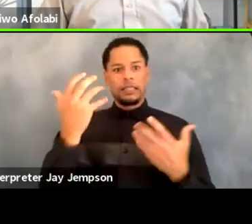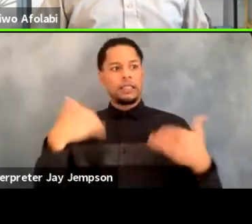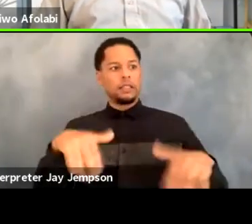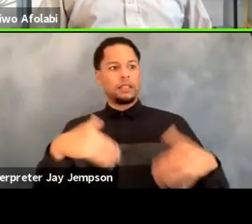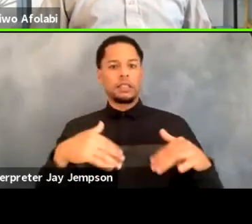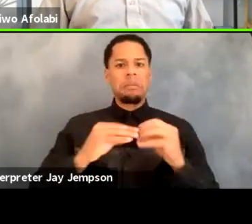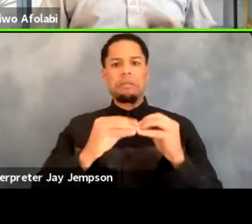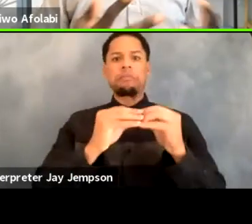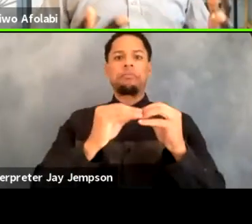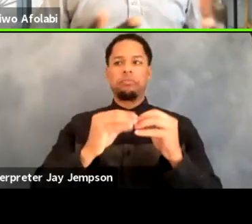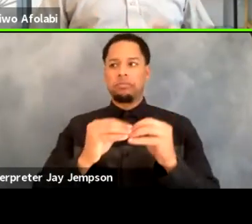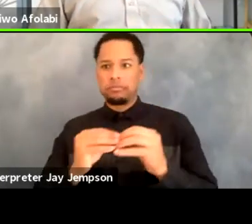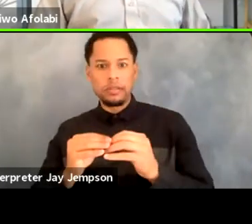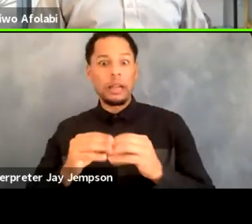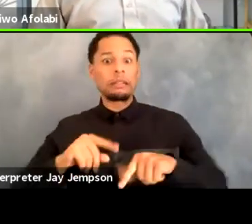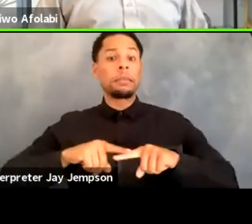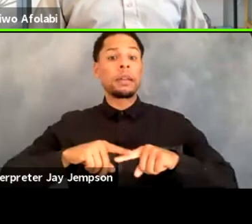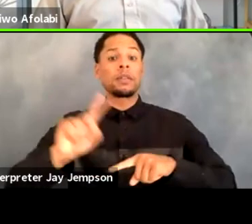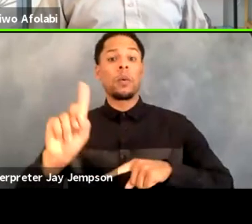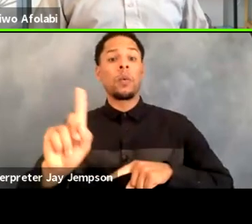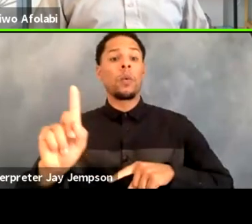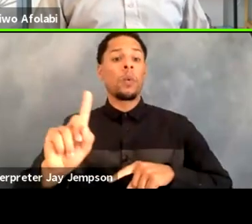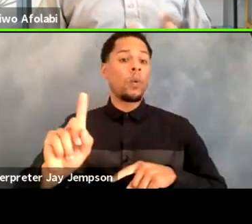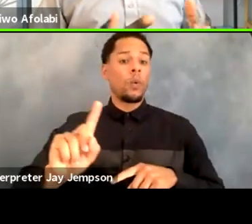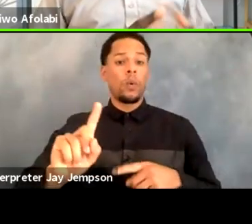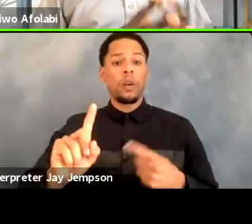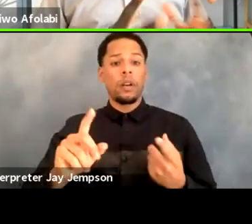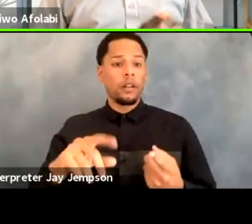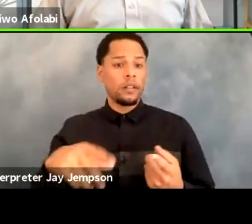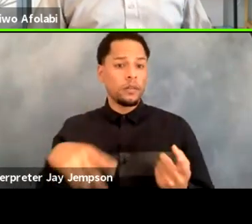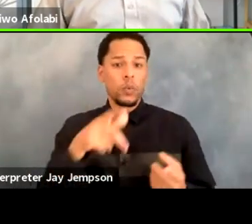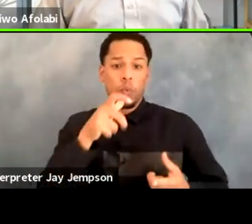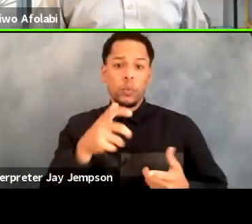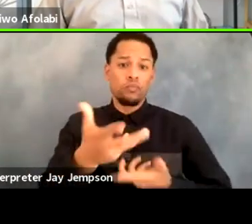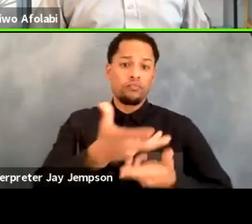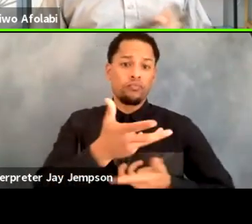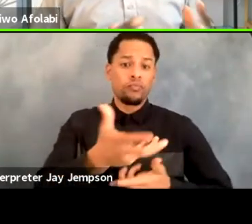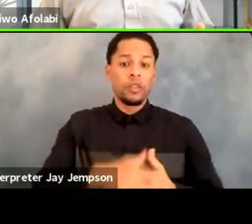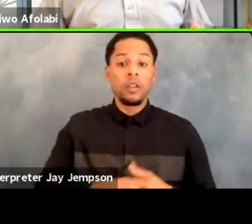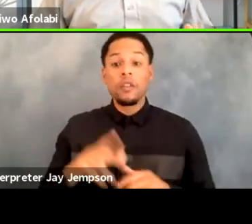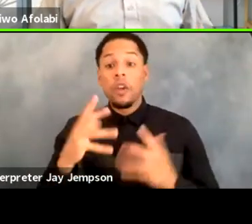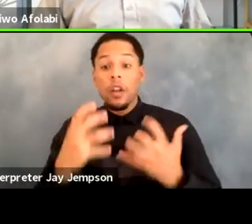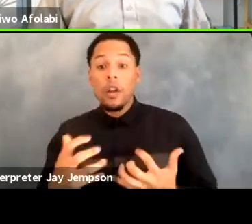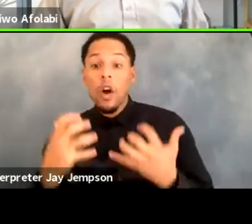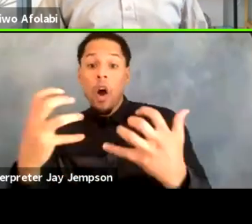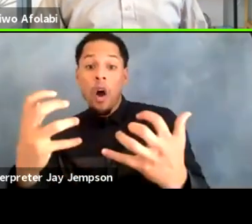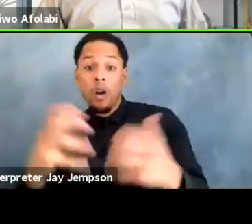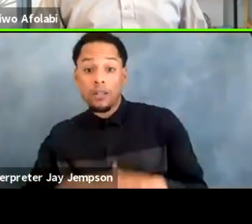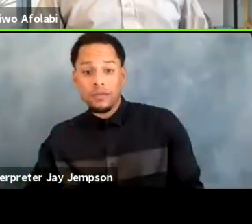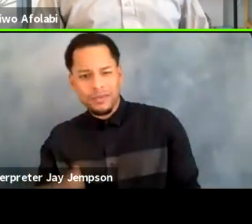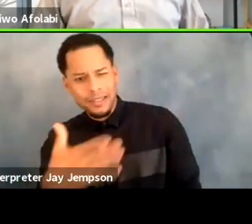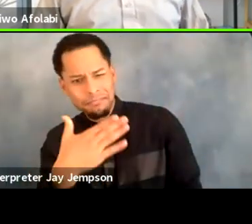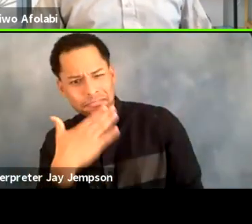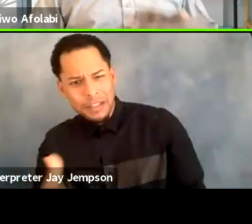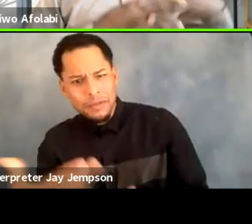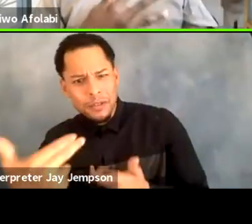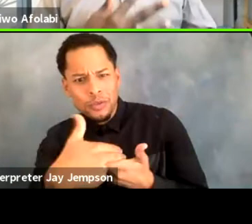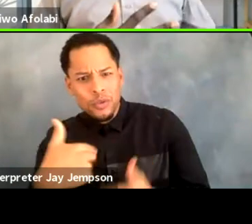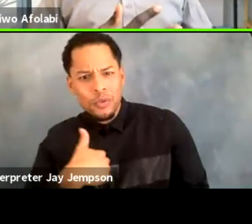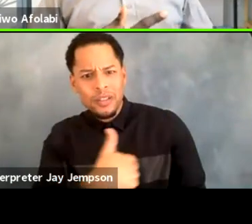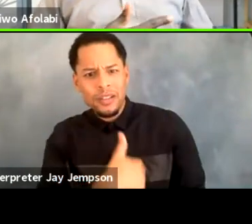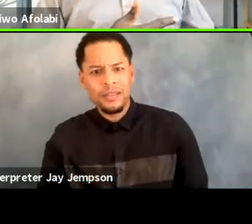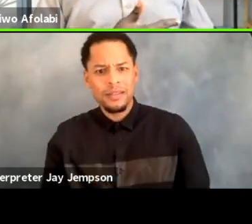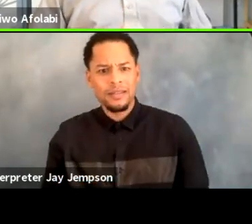that. To our viewers out there, I want to say thank you for being part of the journey with us. We have